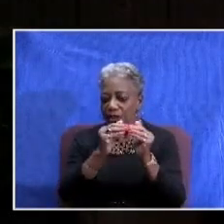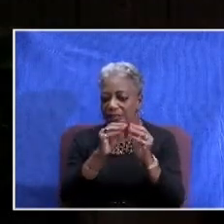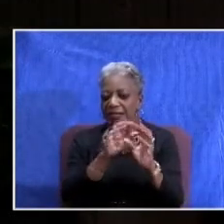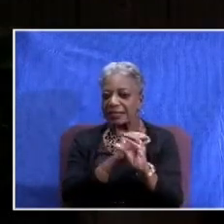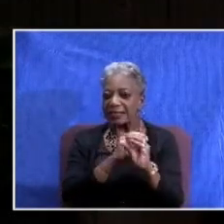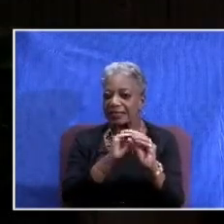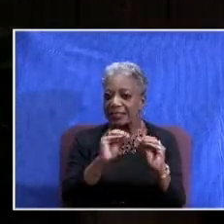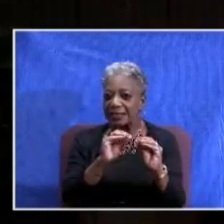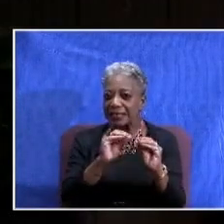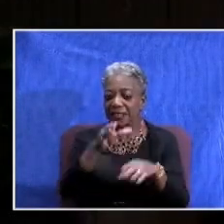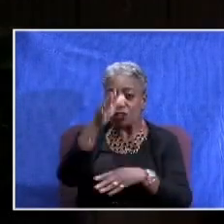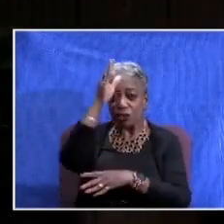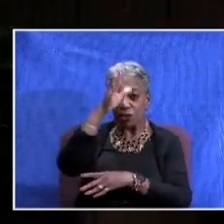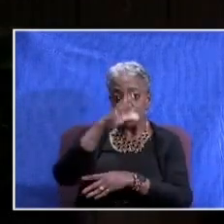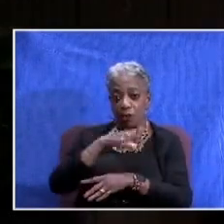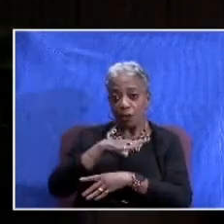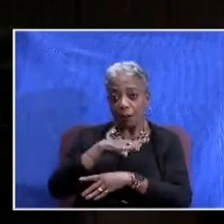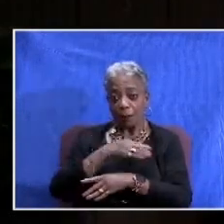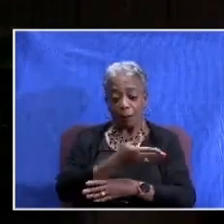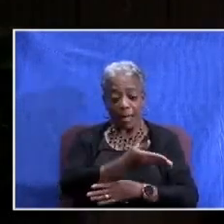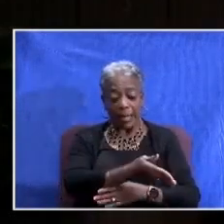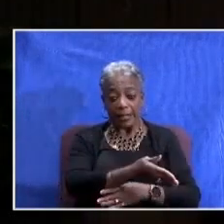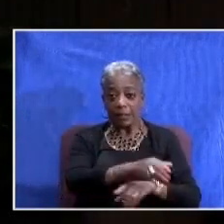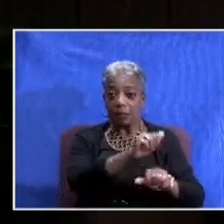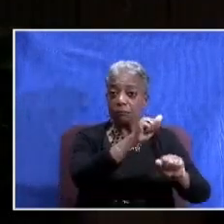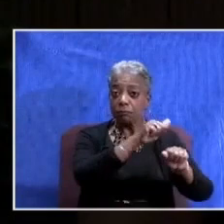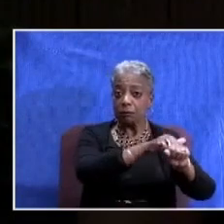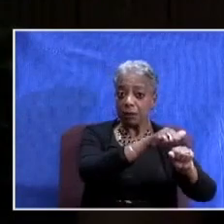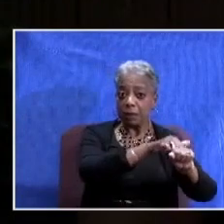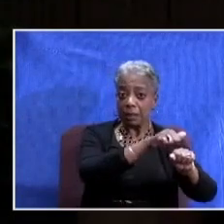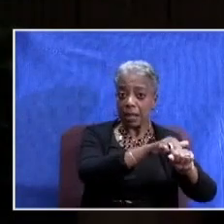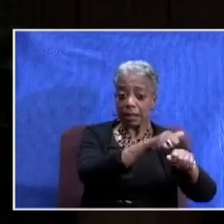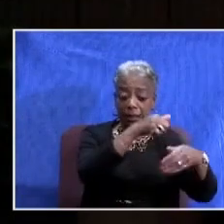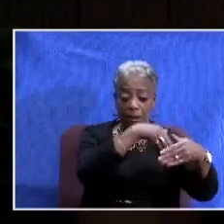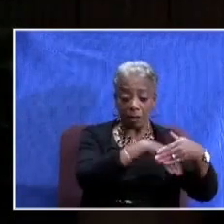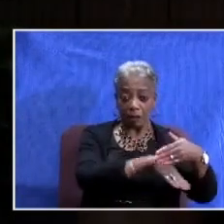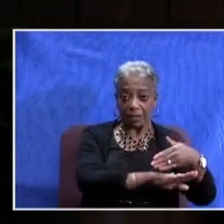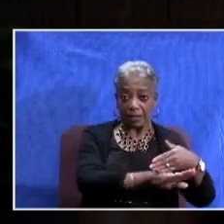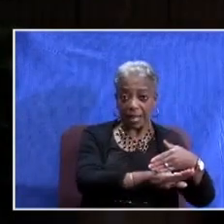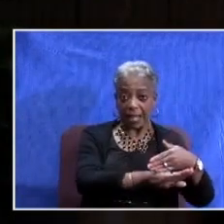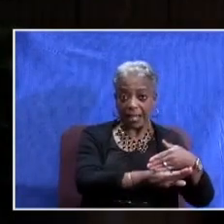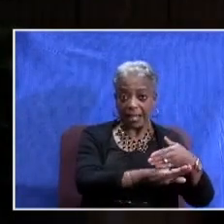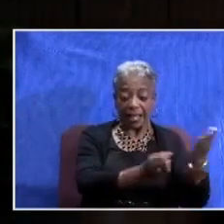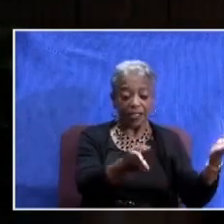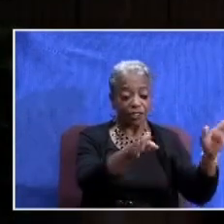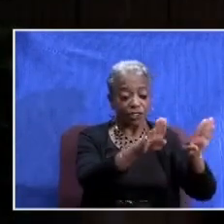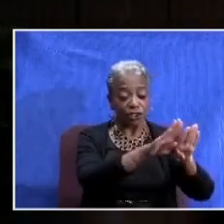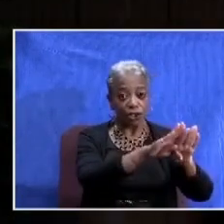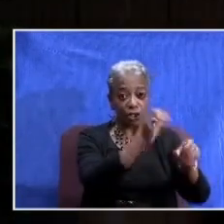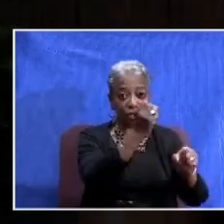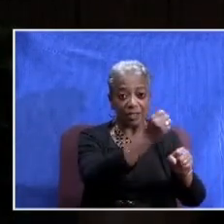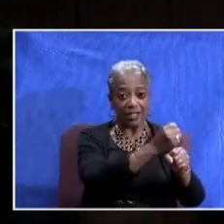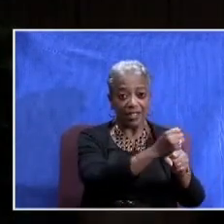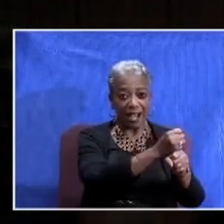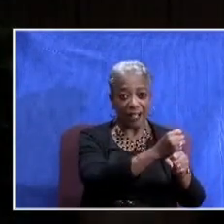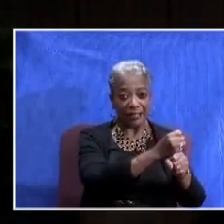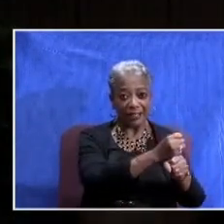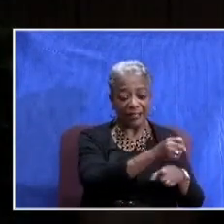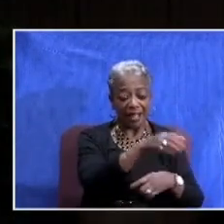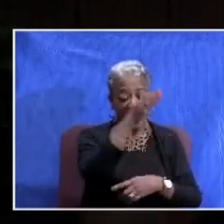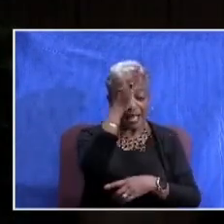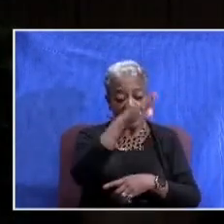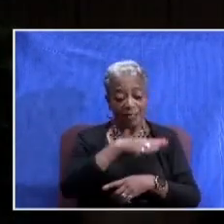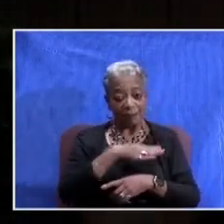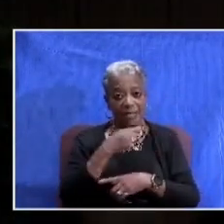one man, he's knocking on the door, and the man on the inside, door's locked. And that's what it is to be black. Door's locked. He said, look,